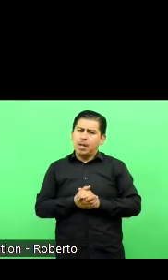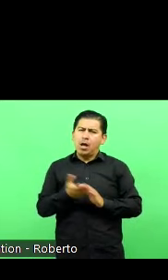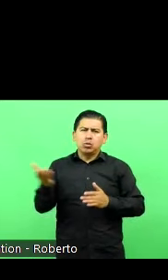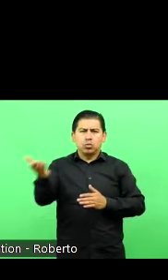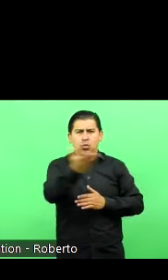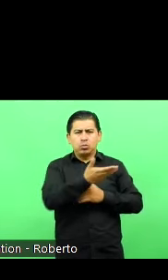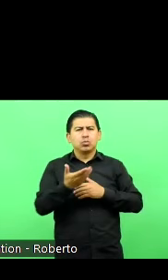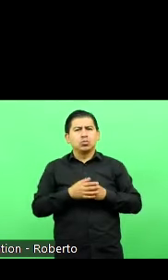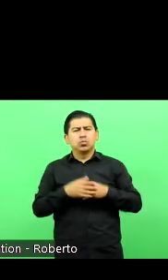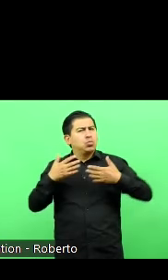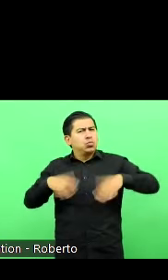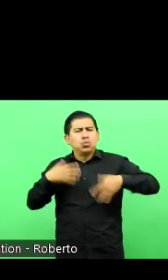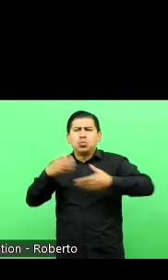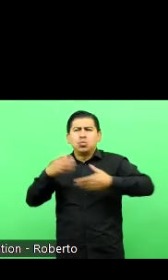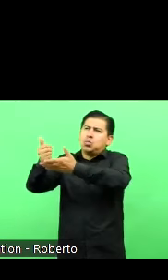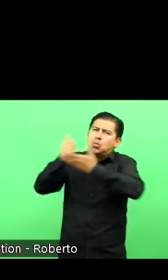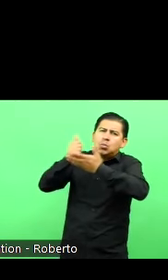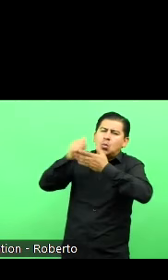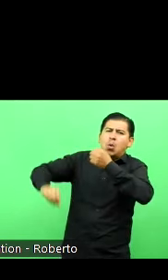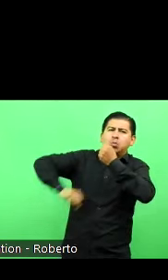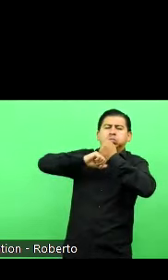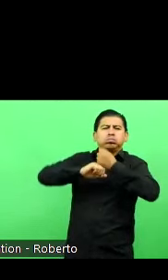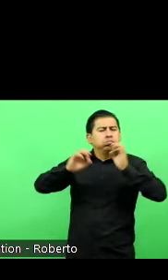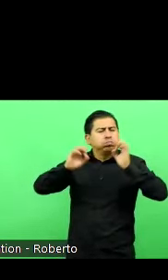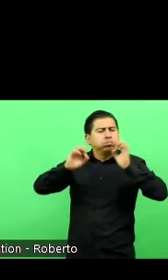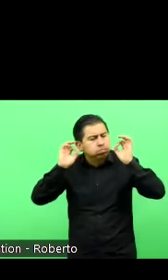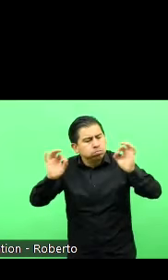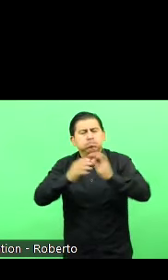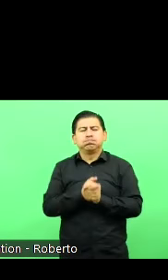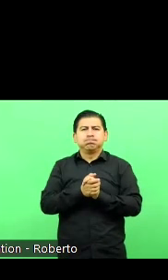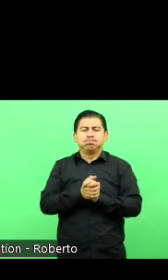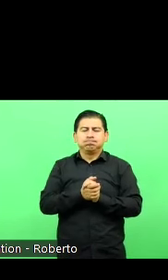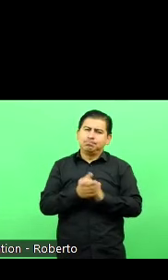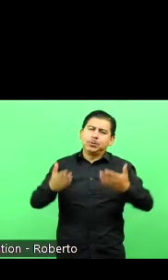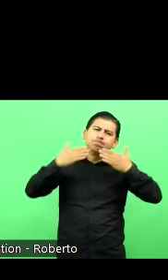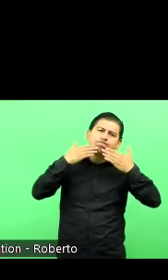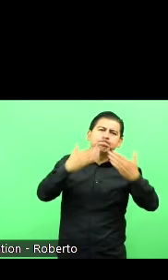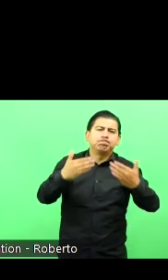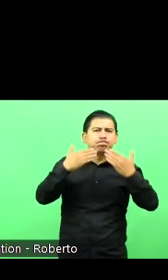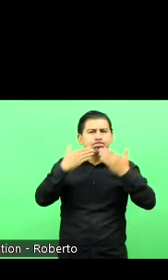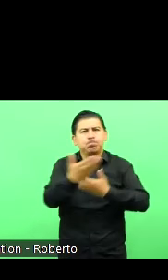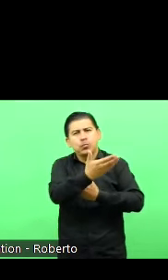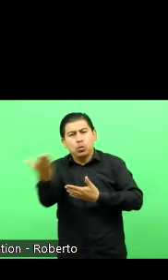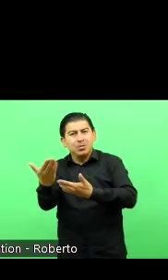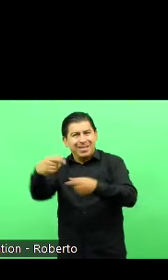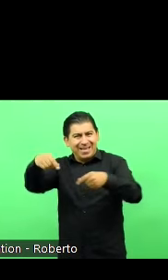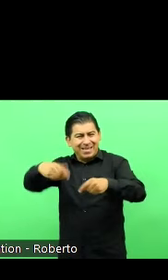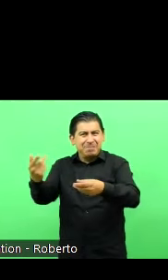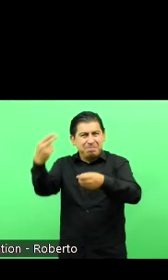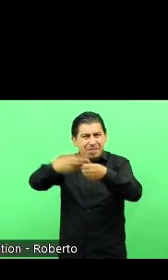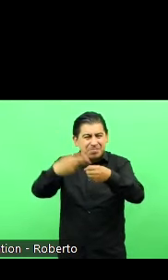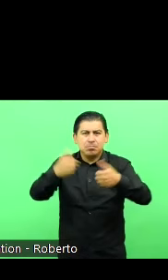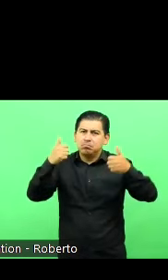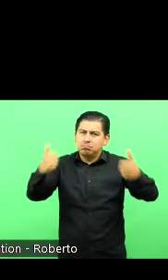thank all the participants for their commitment to disaster risk reduction. I encourage you